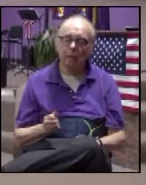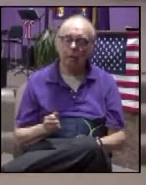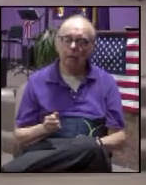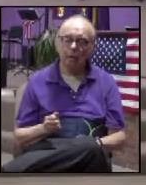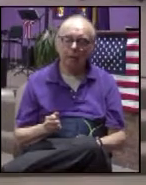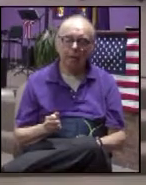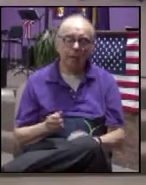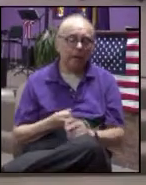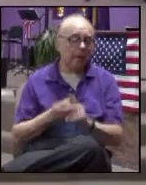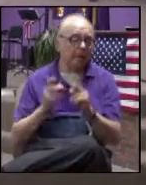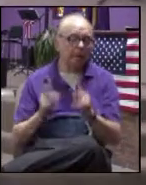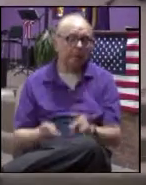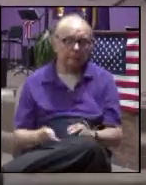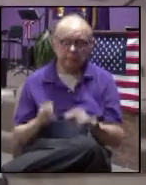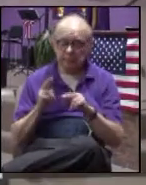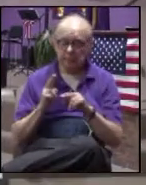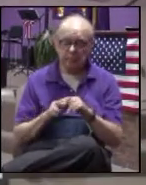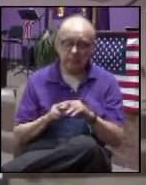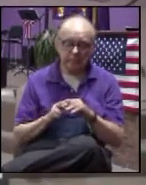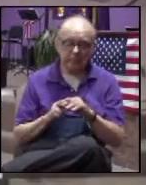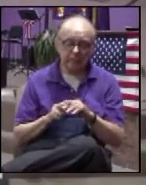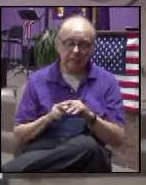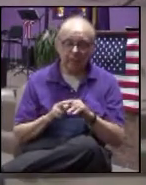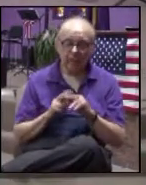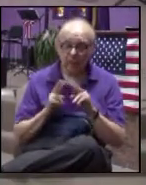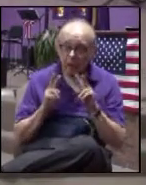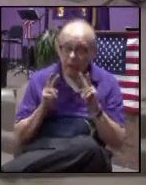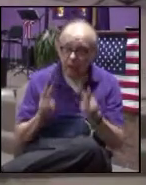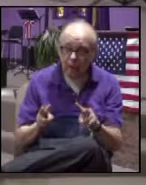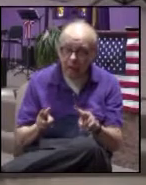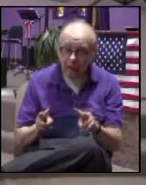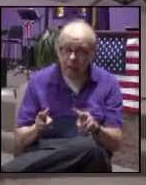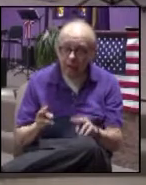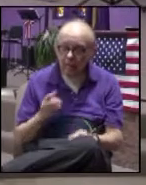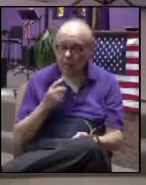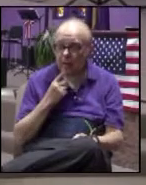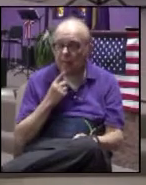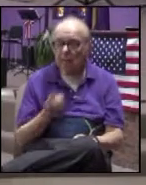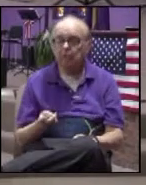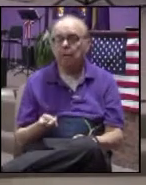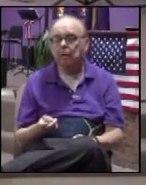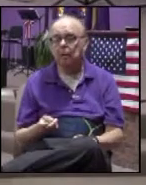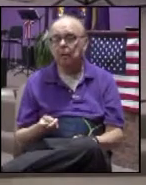And everybody was sitting on the edge of their seat saying,